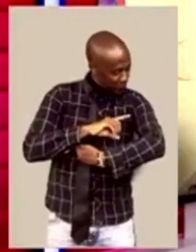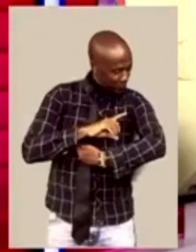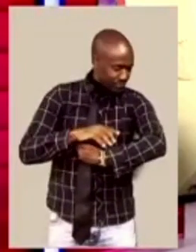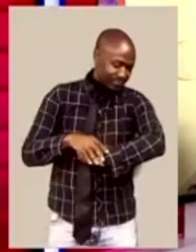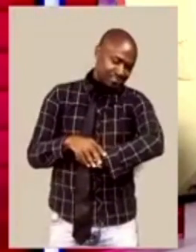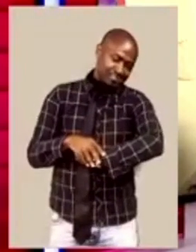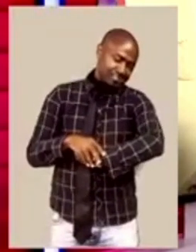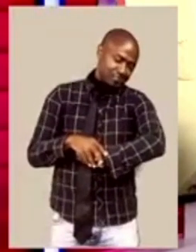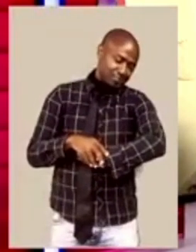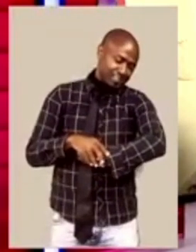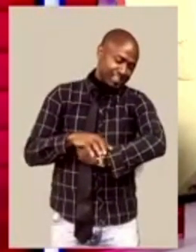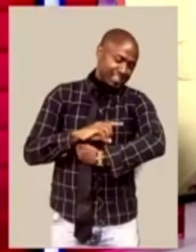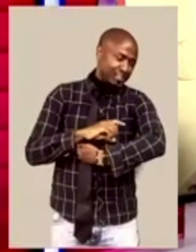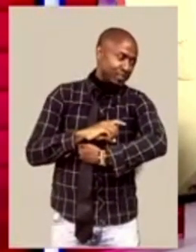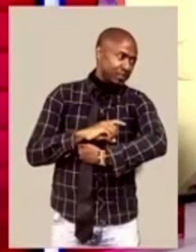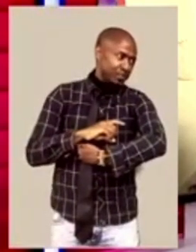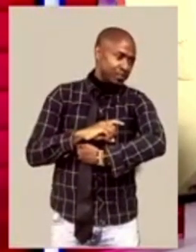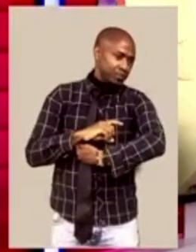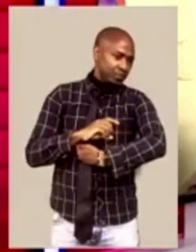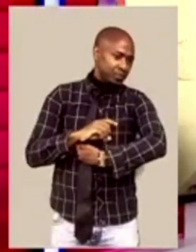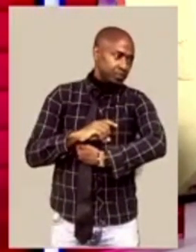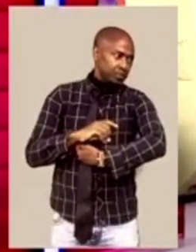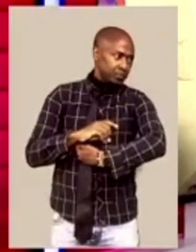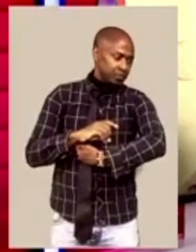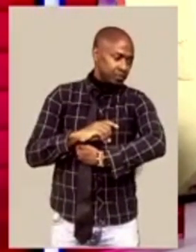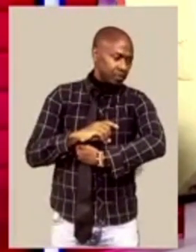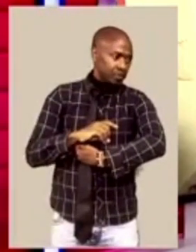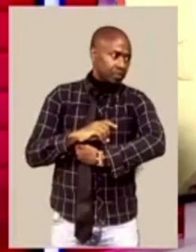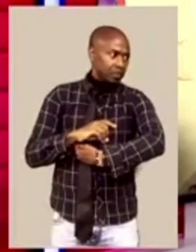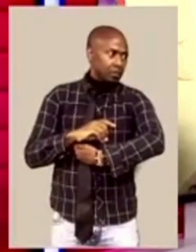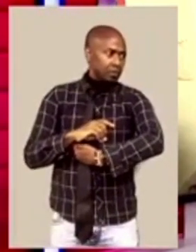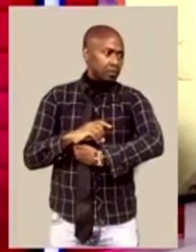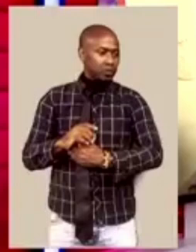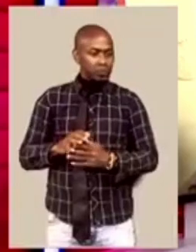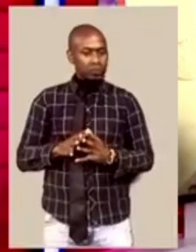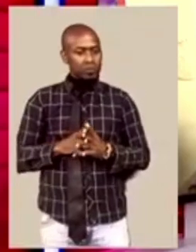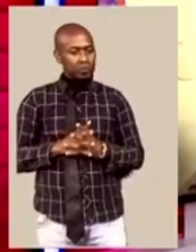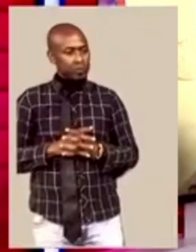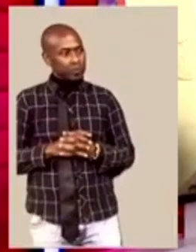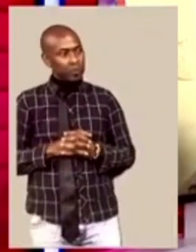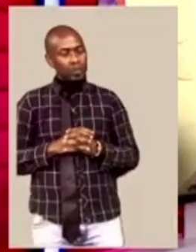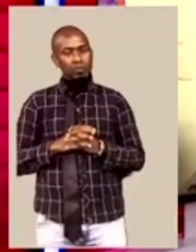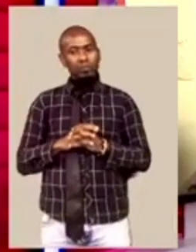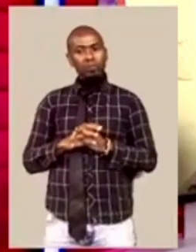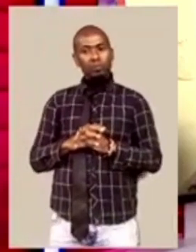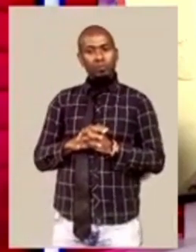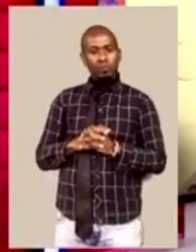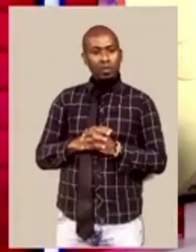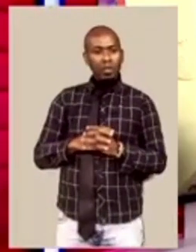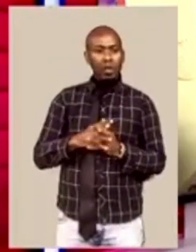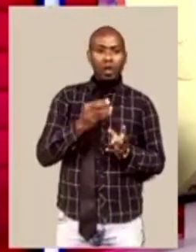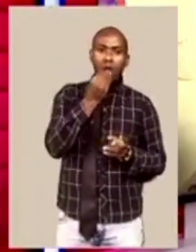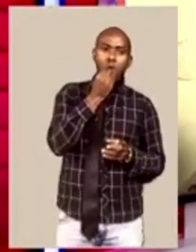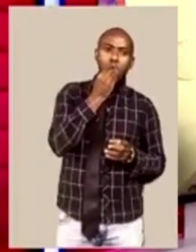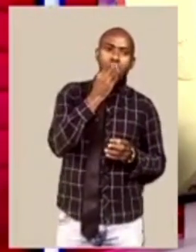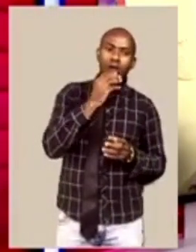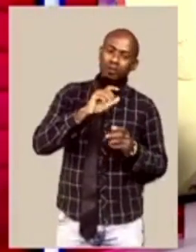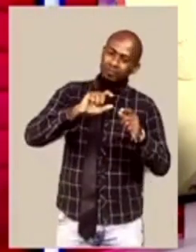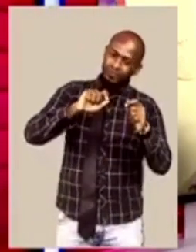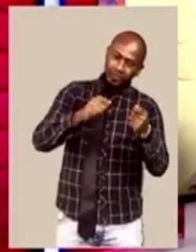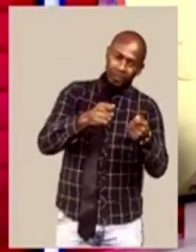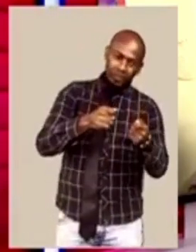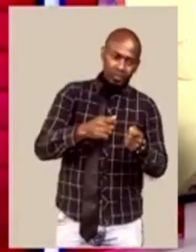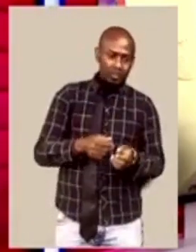person. And just ask. be to go. One person will person. I will